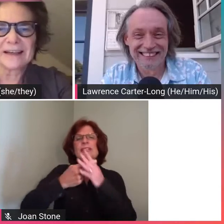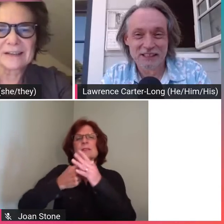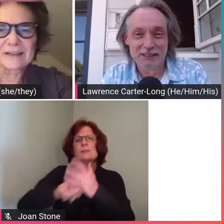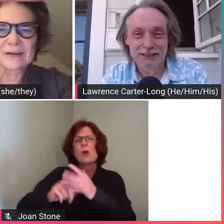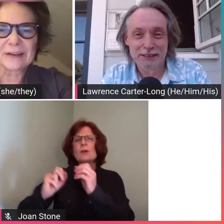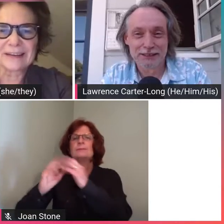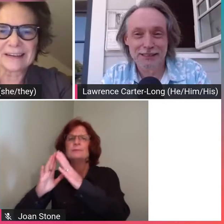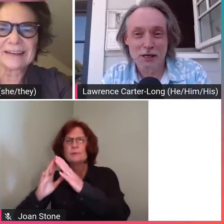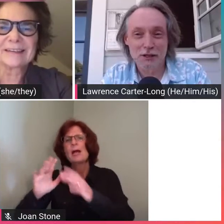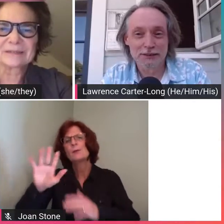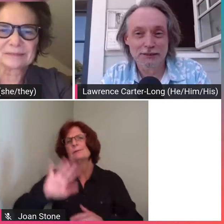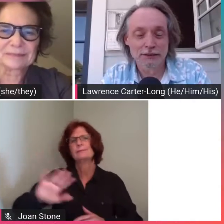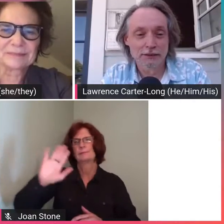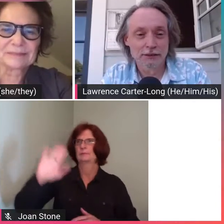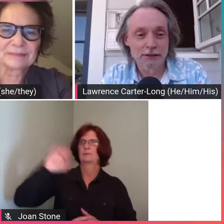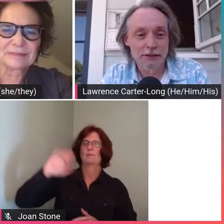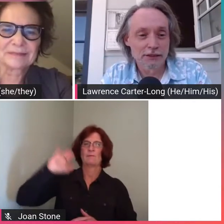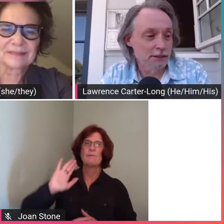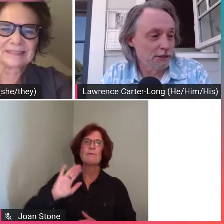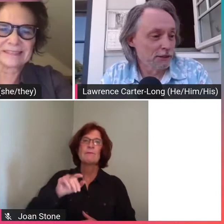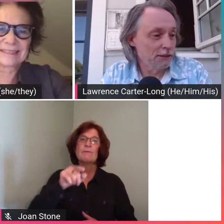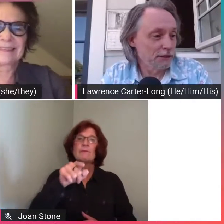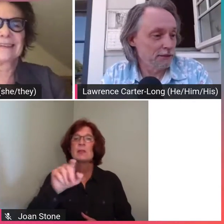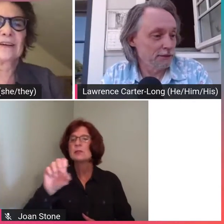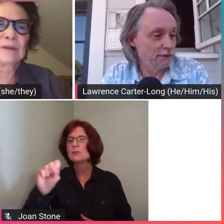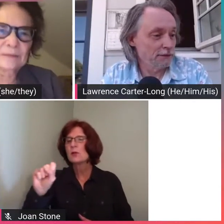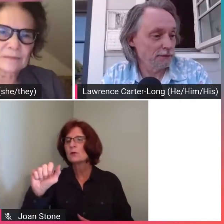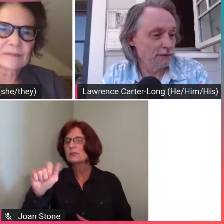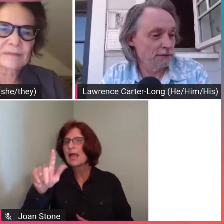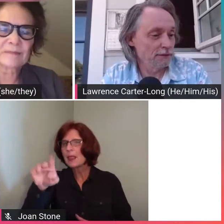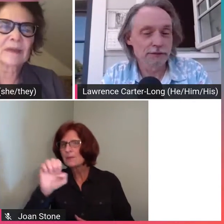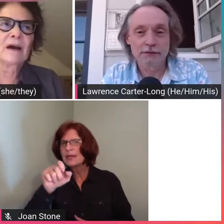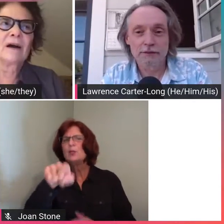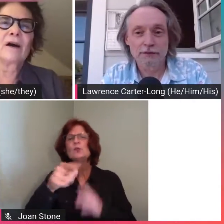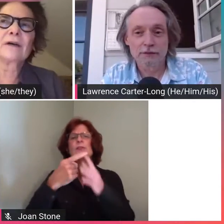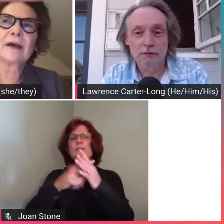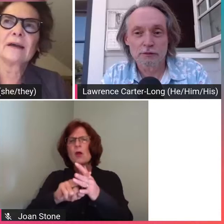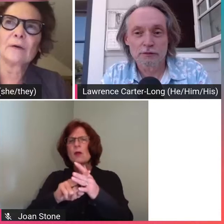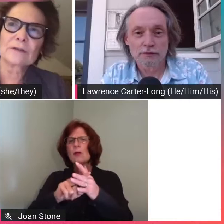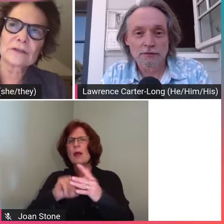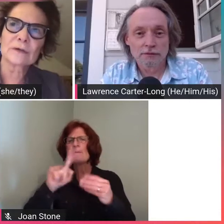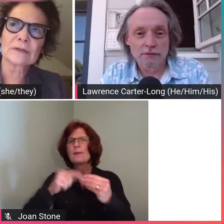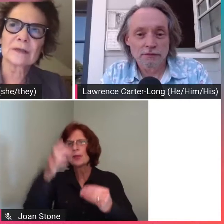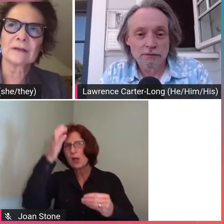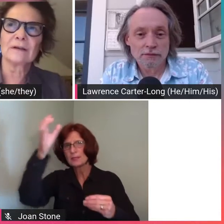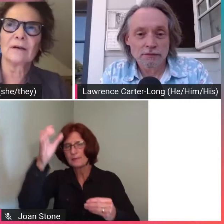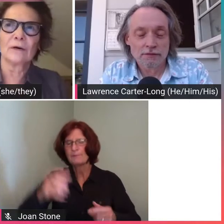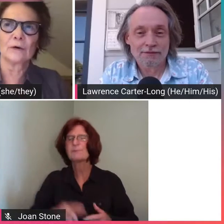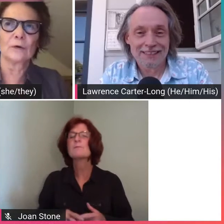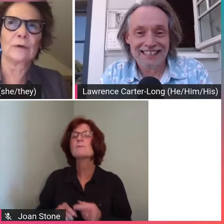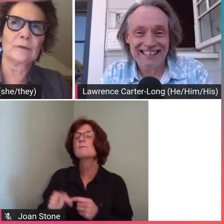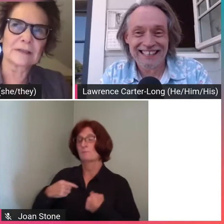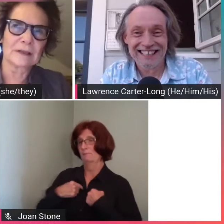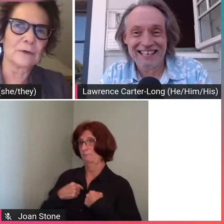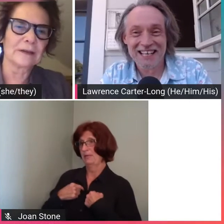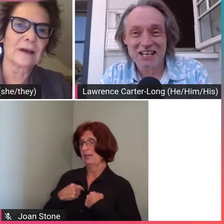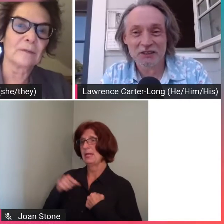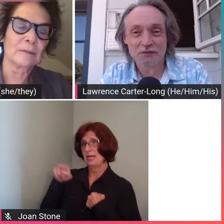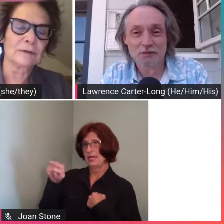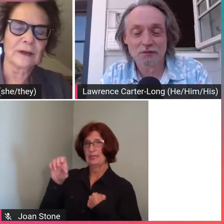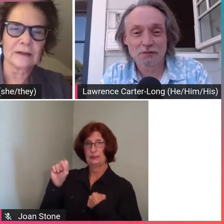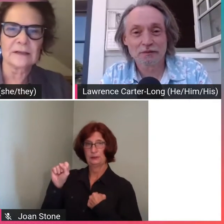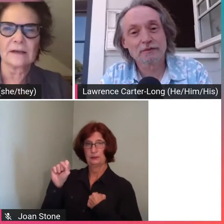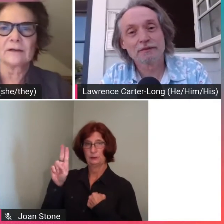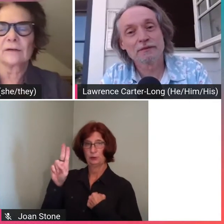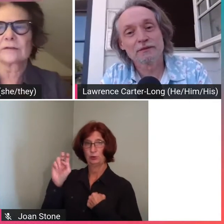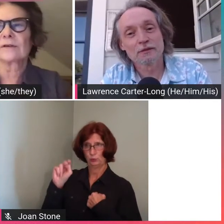2008. Yeah, so how about you tell the origin and then I can add in. Okay, yeah, well, Susan, who was the one that came